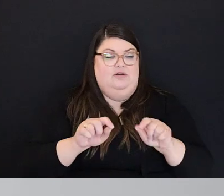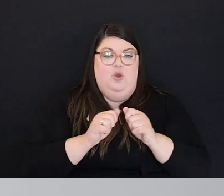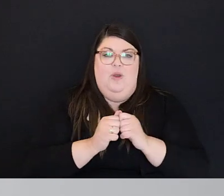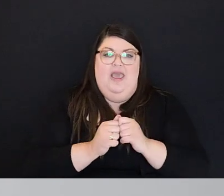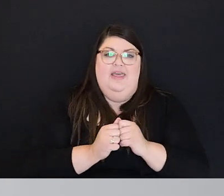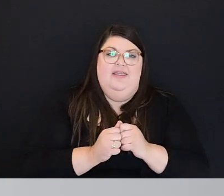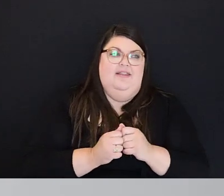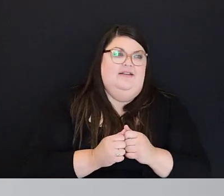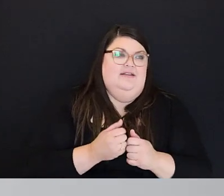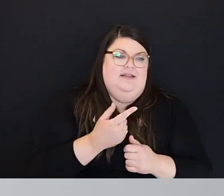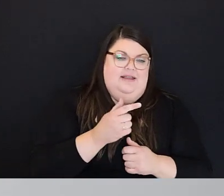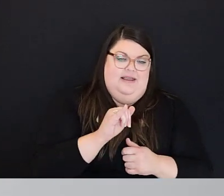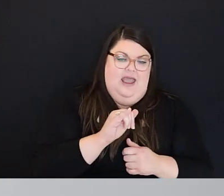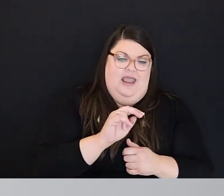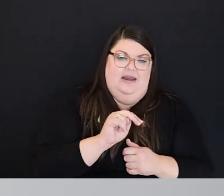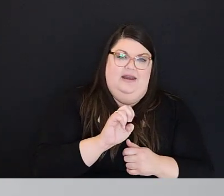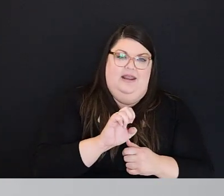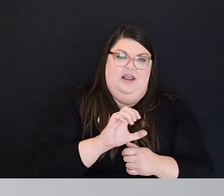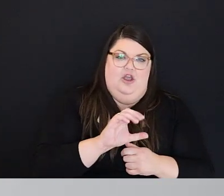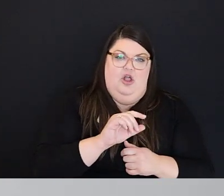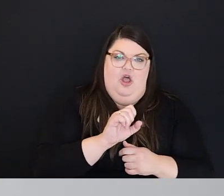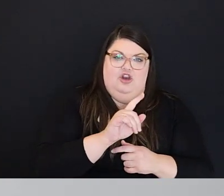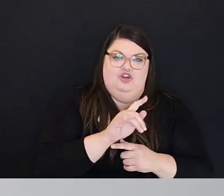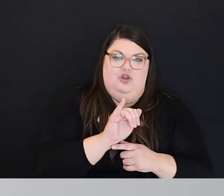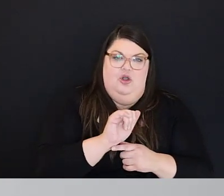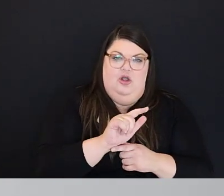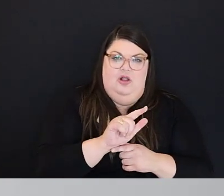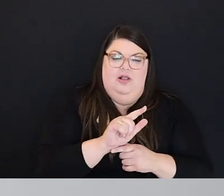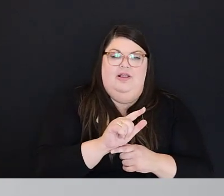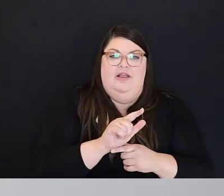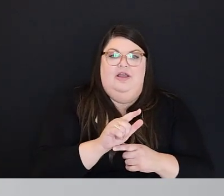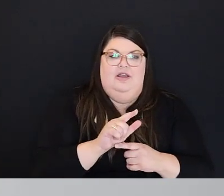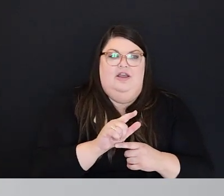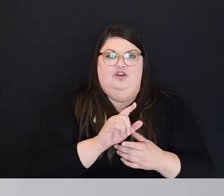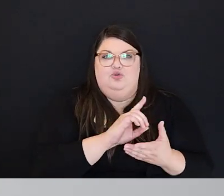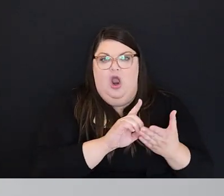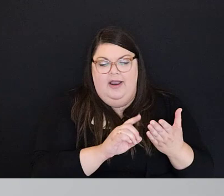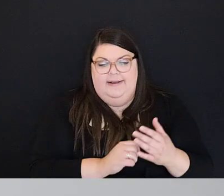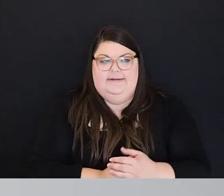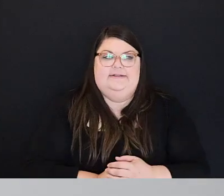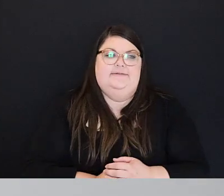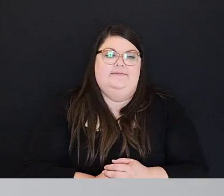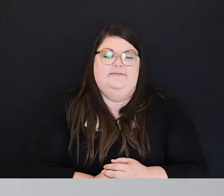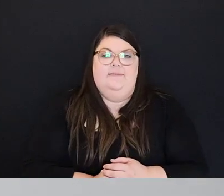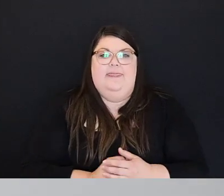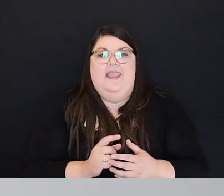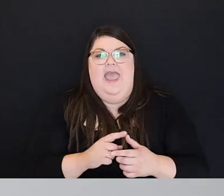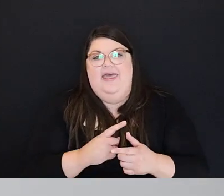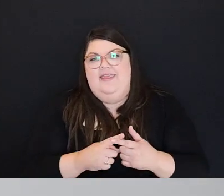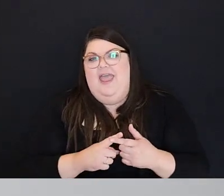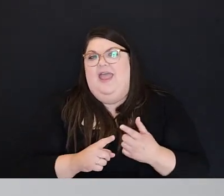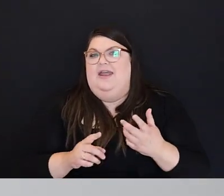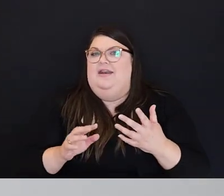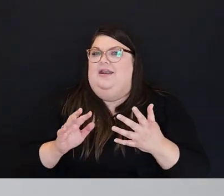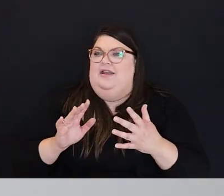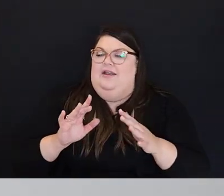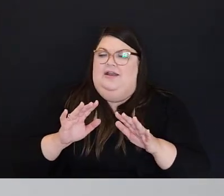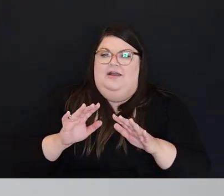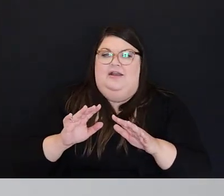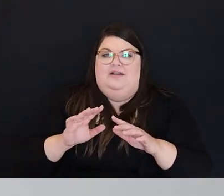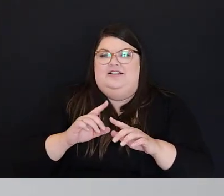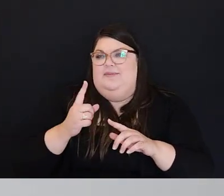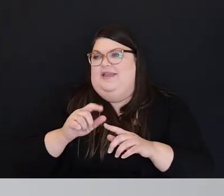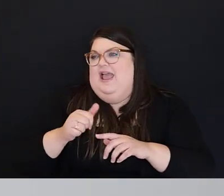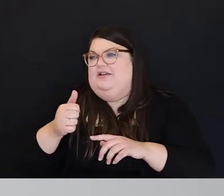it's the gynecological drawings, and then the comforting objects stop and the gynecological drawings keep going for longer, and then